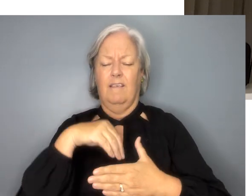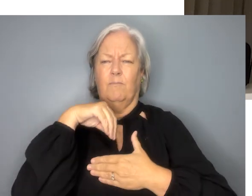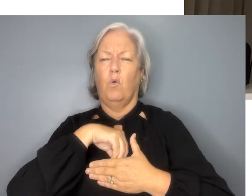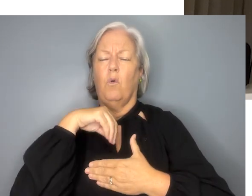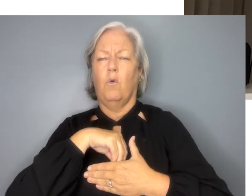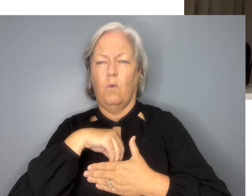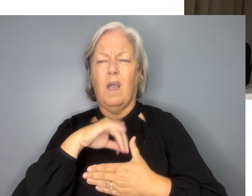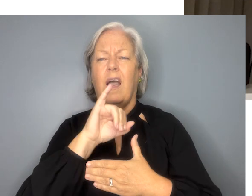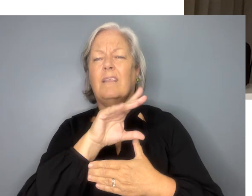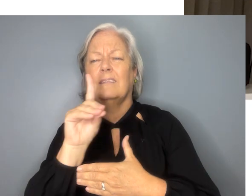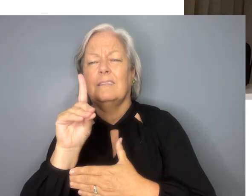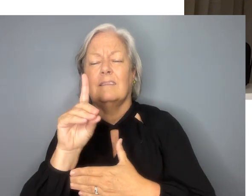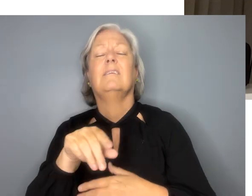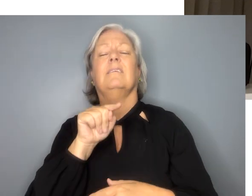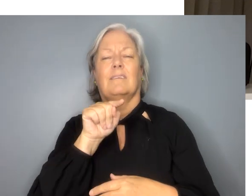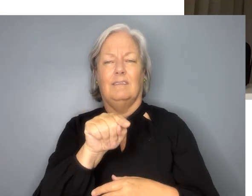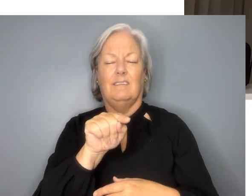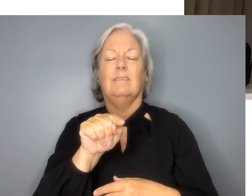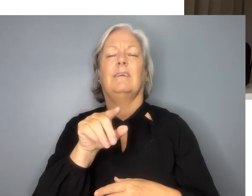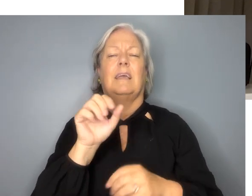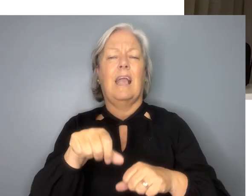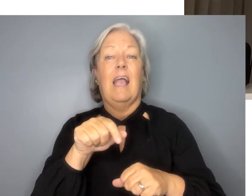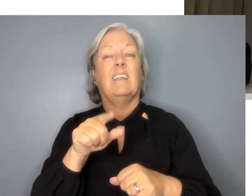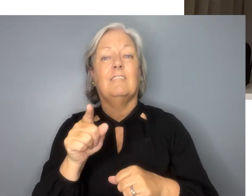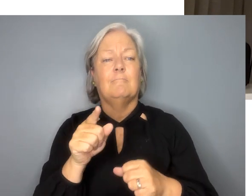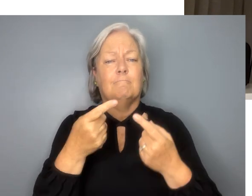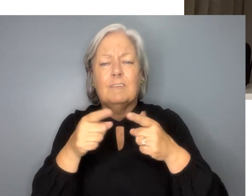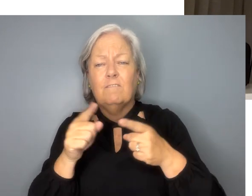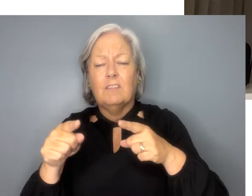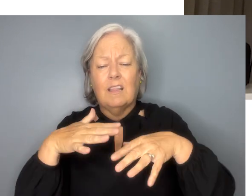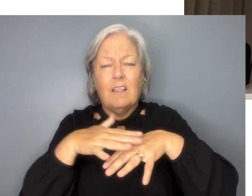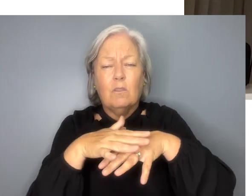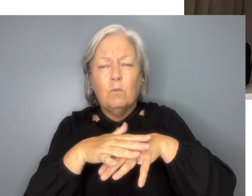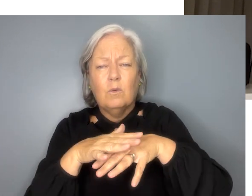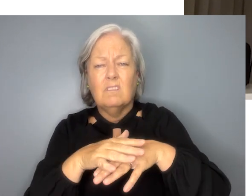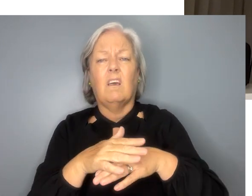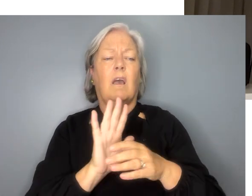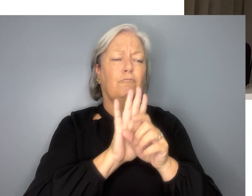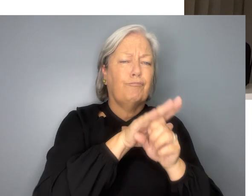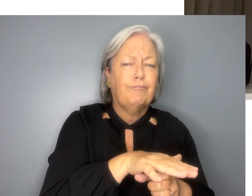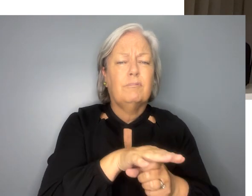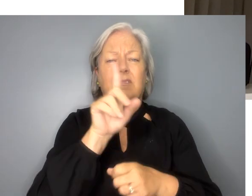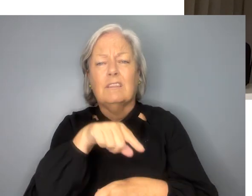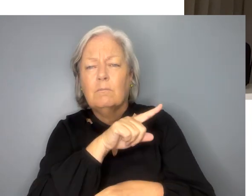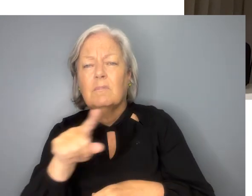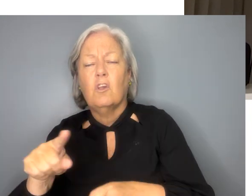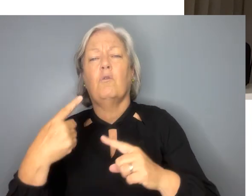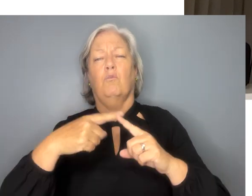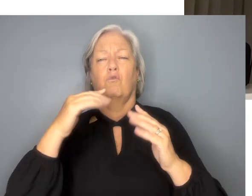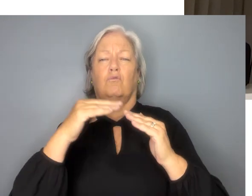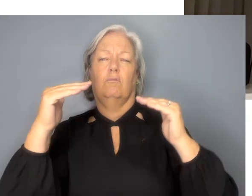identity and recognises that this can result in intersectional discrimination and inequality.